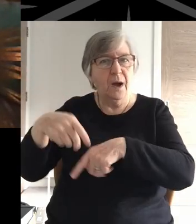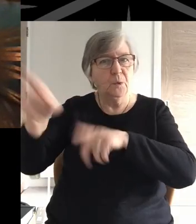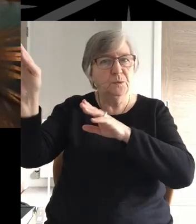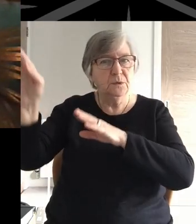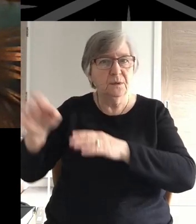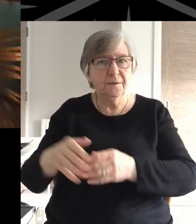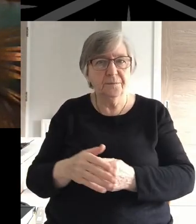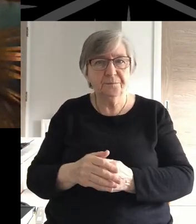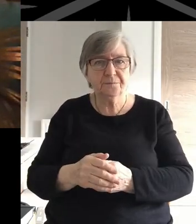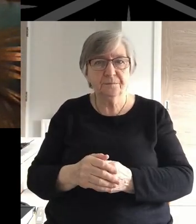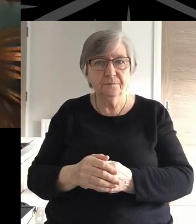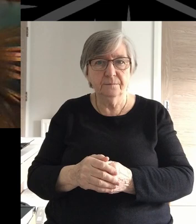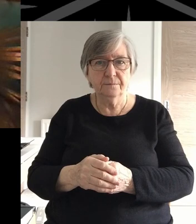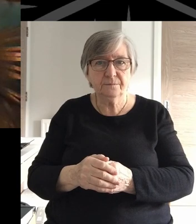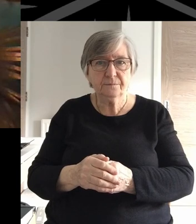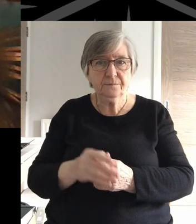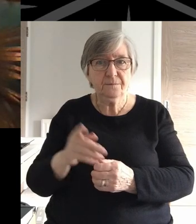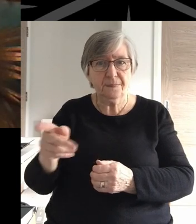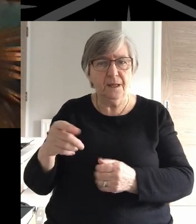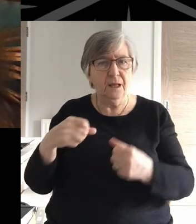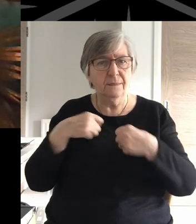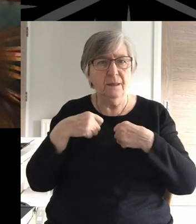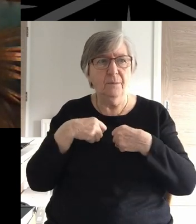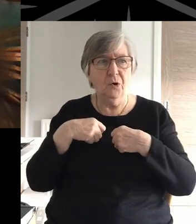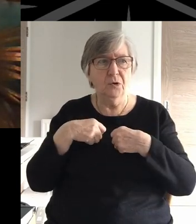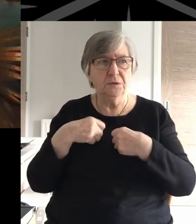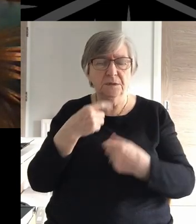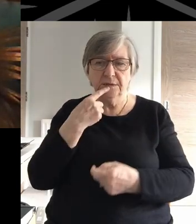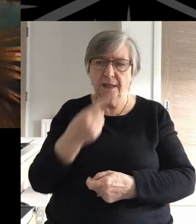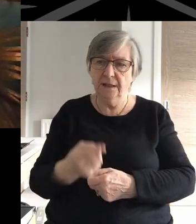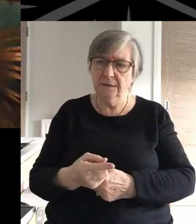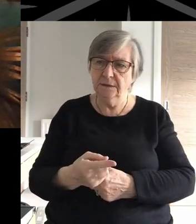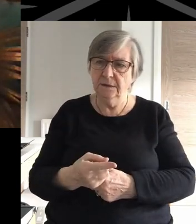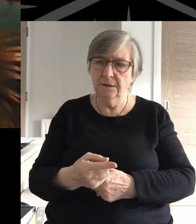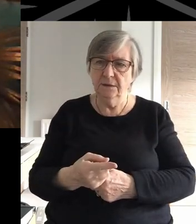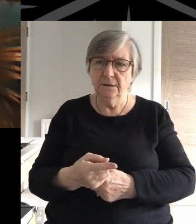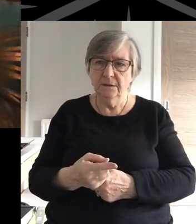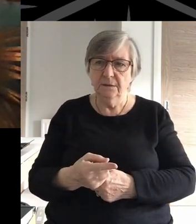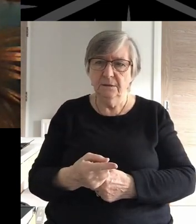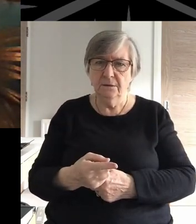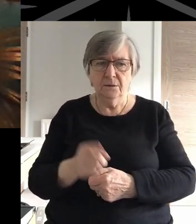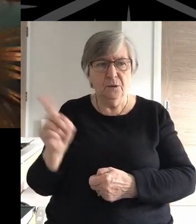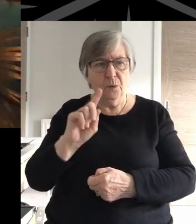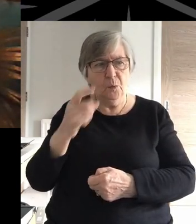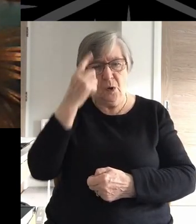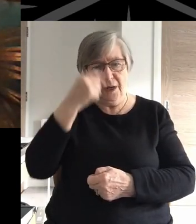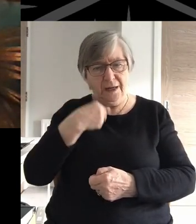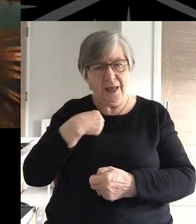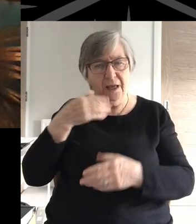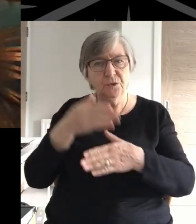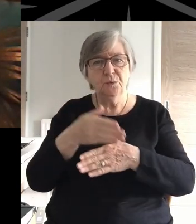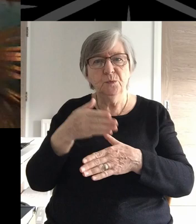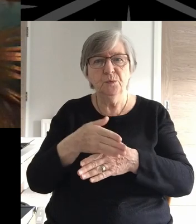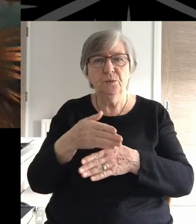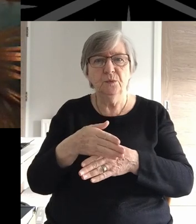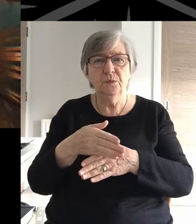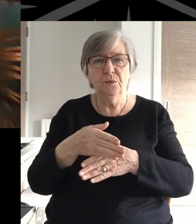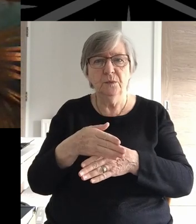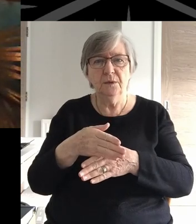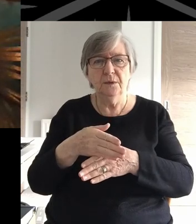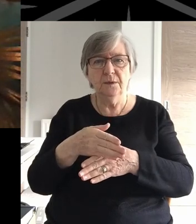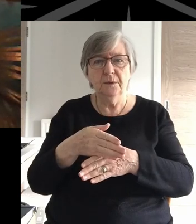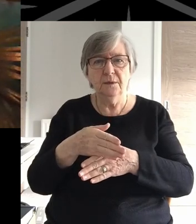cast him out. Then the owner of the vineyard said, "What shall I do?